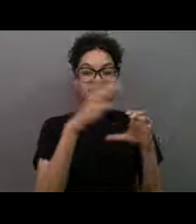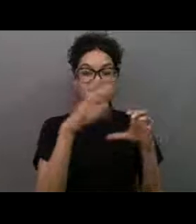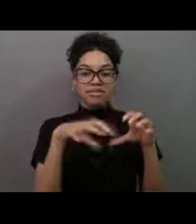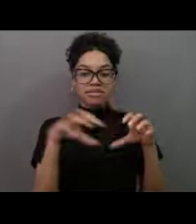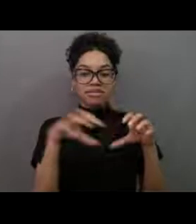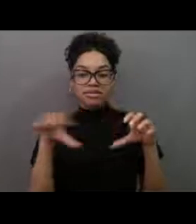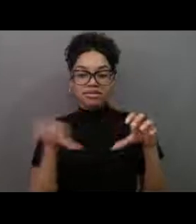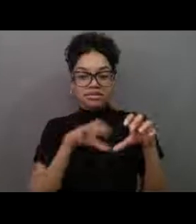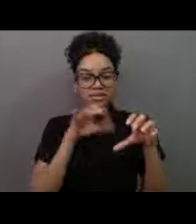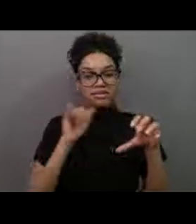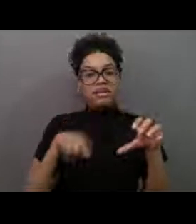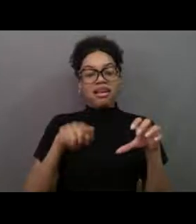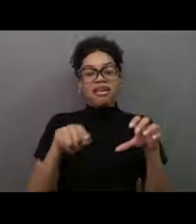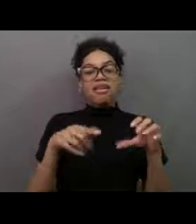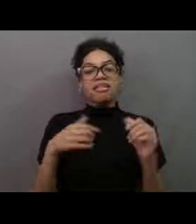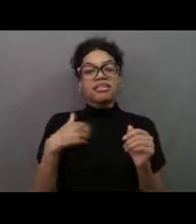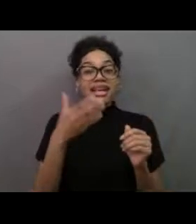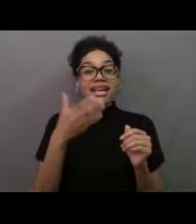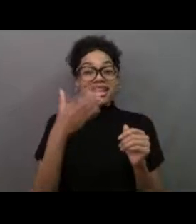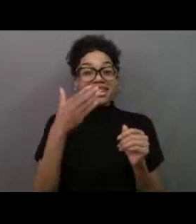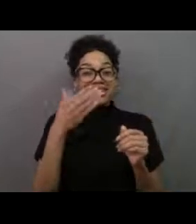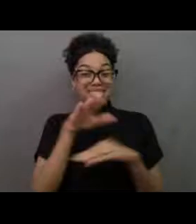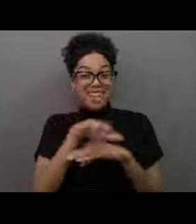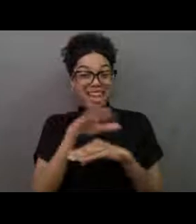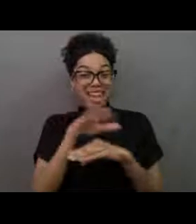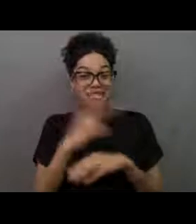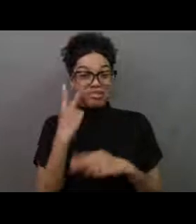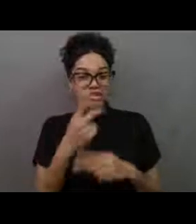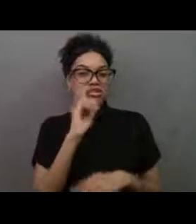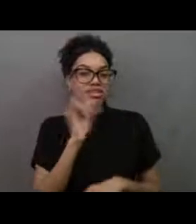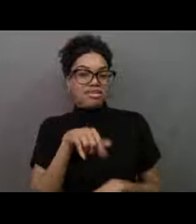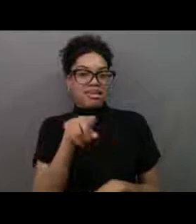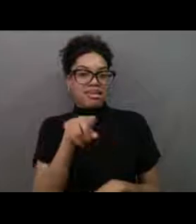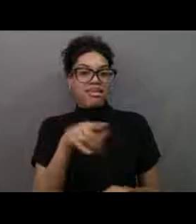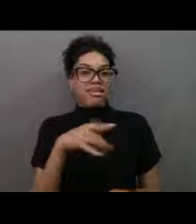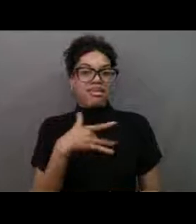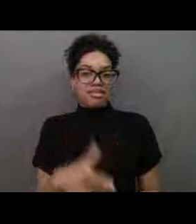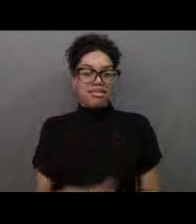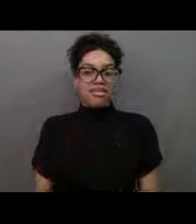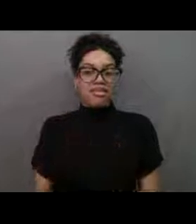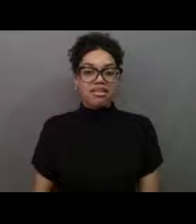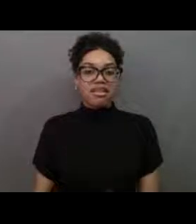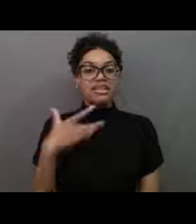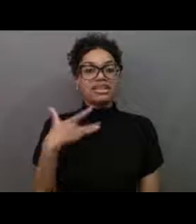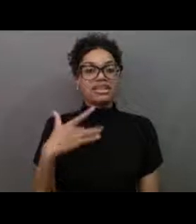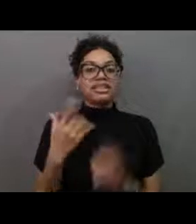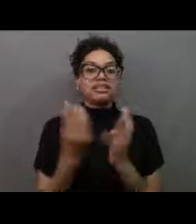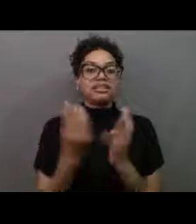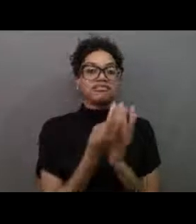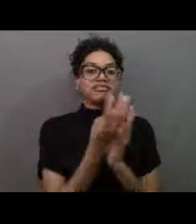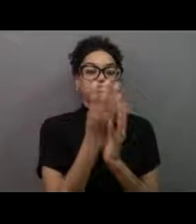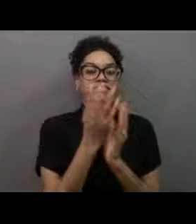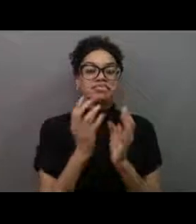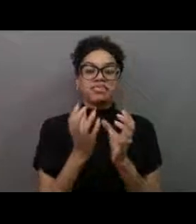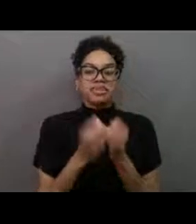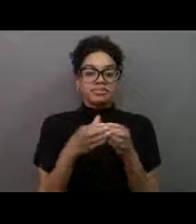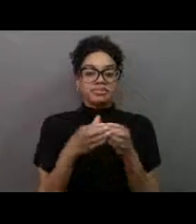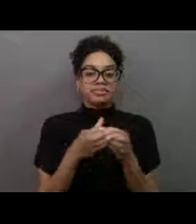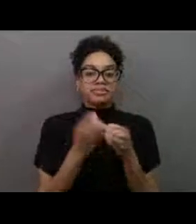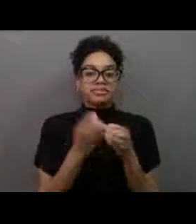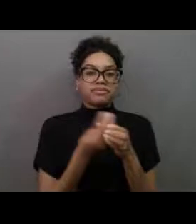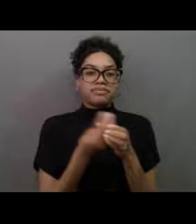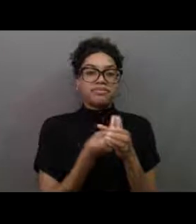night. Because for most corals, the polyps come out at night when they put their tentacles out to feed. During the daytime, they rely on the photosynthesis